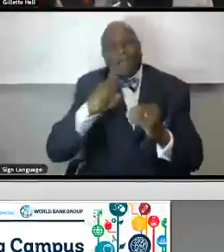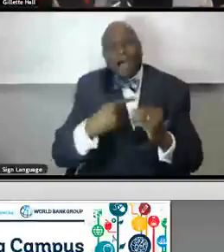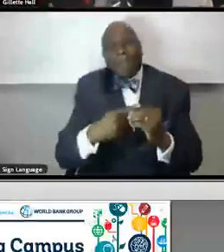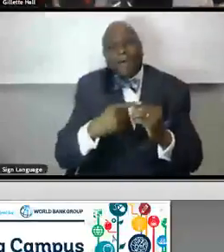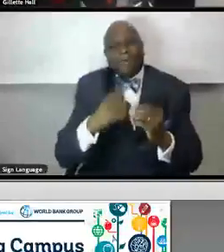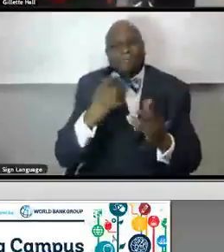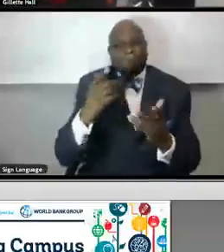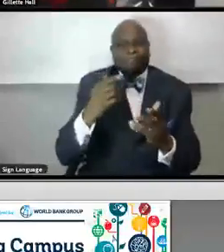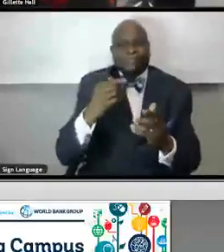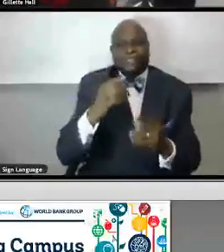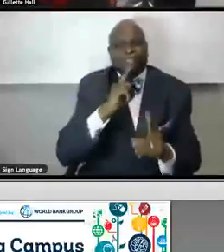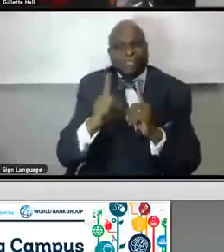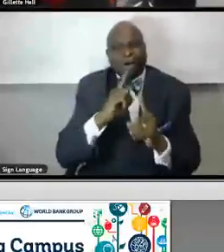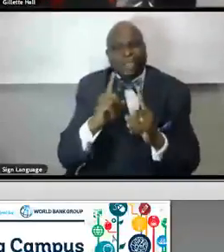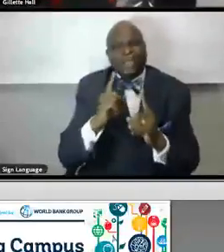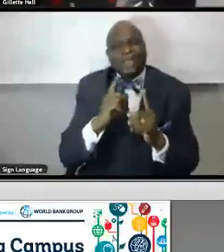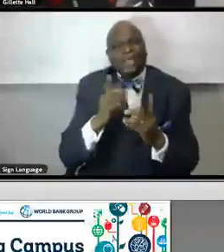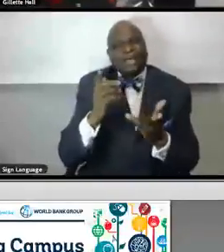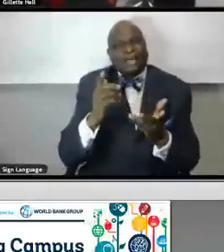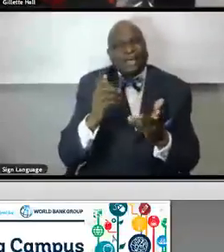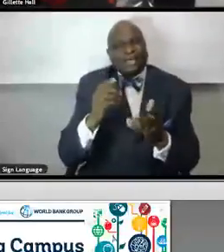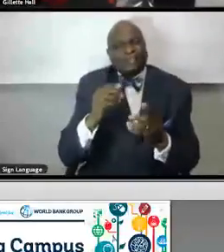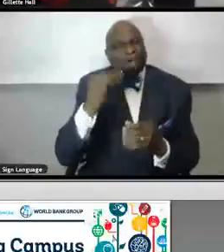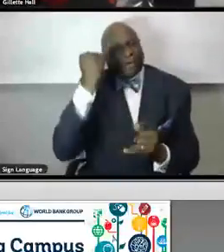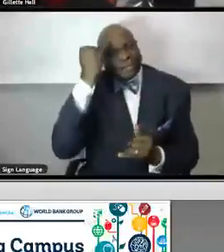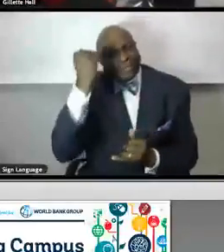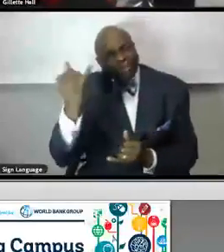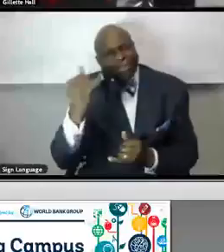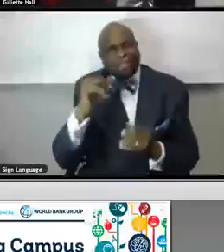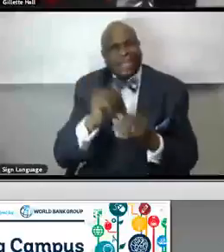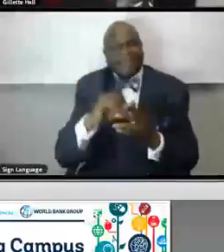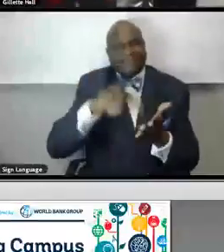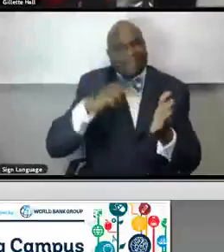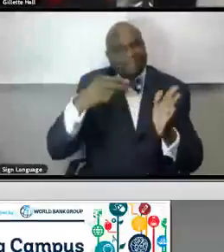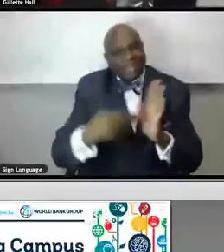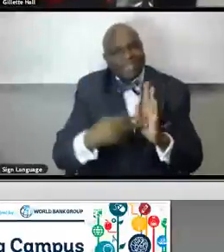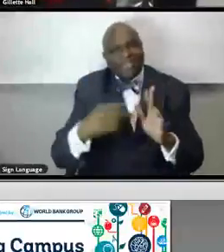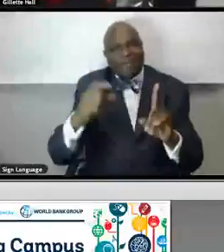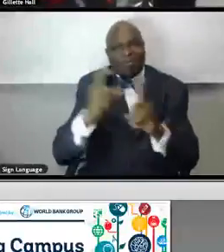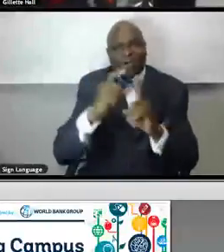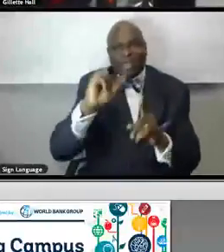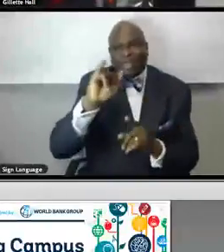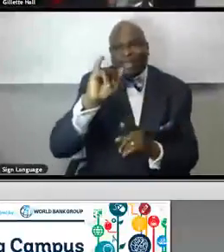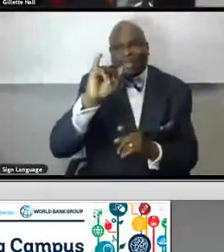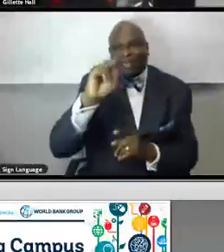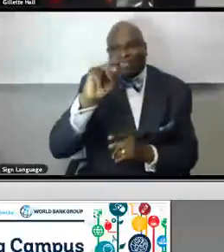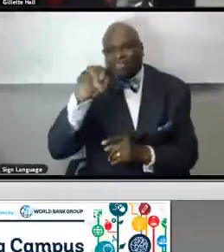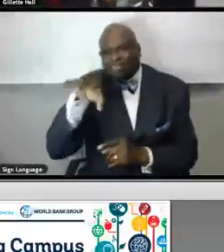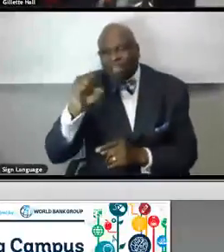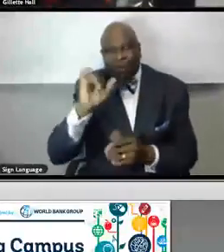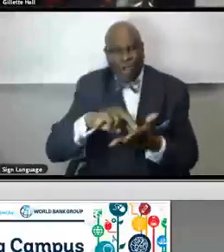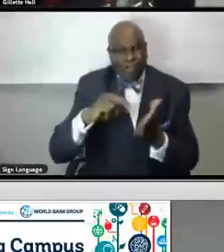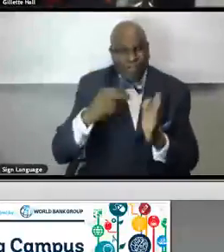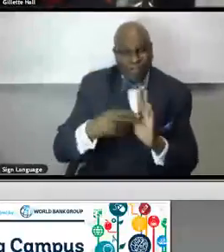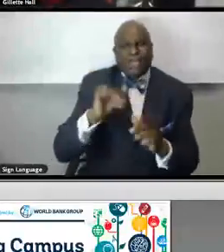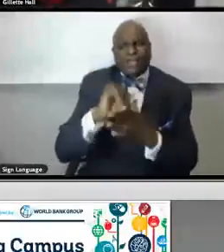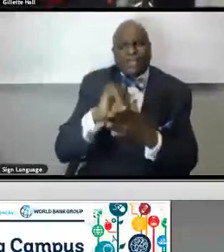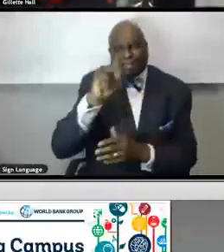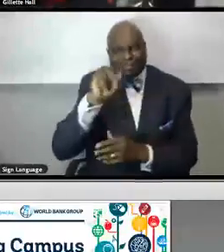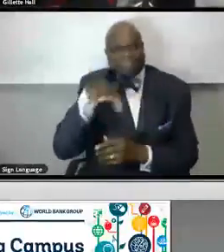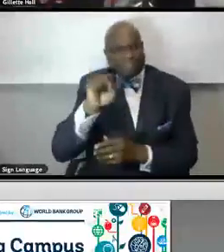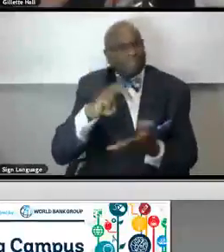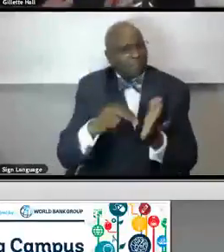really speaking to notions and definitions of indigeneity and what constitutes as being